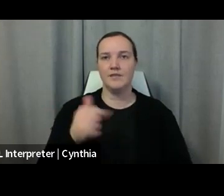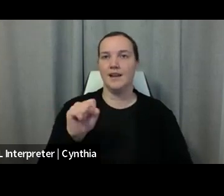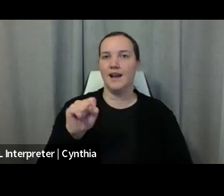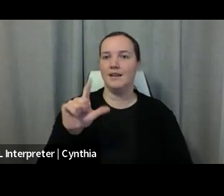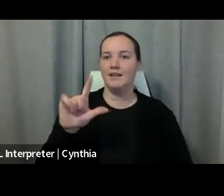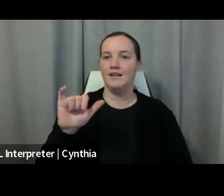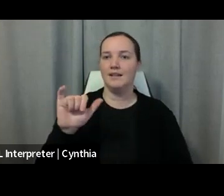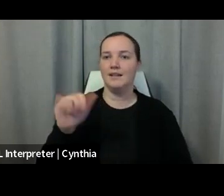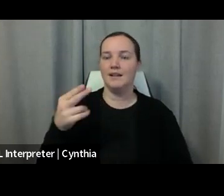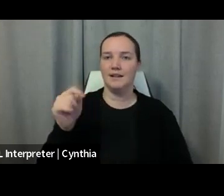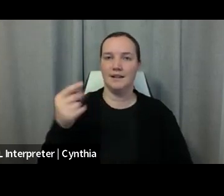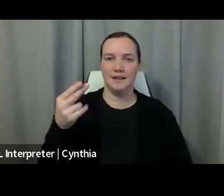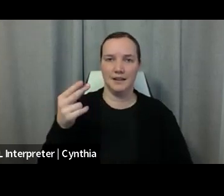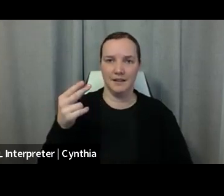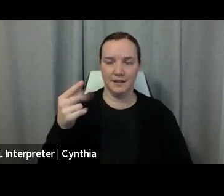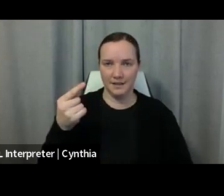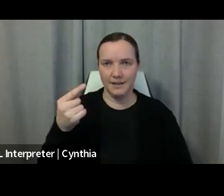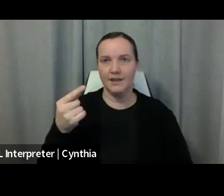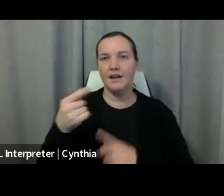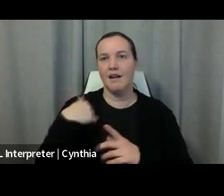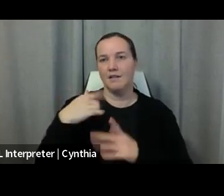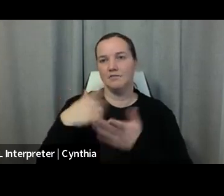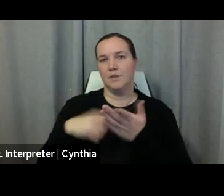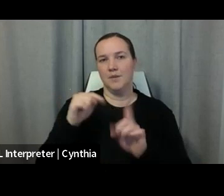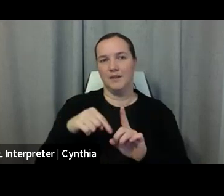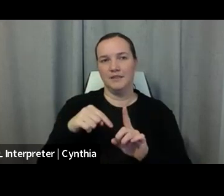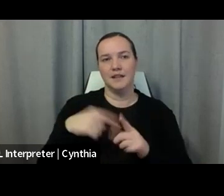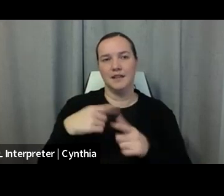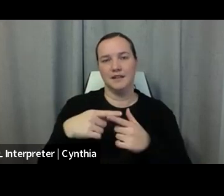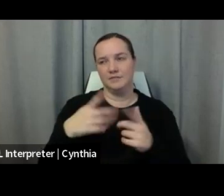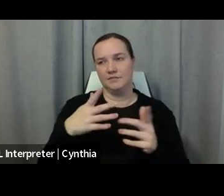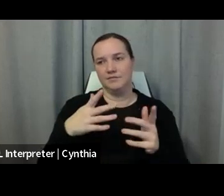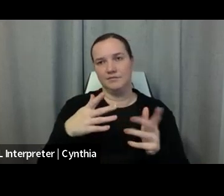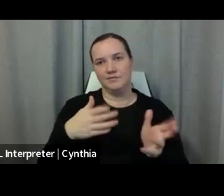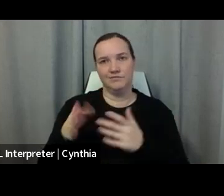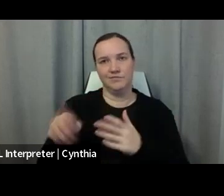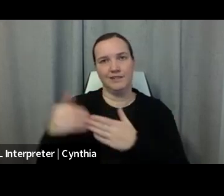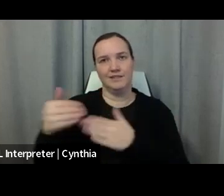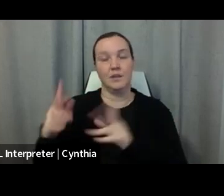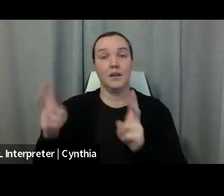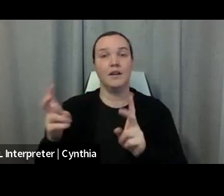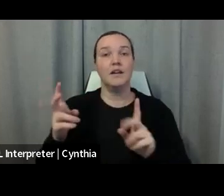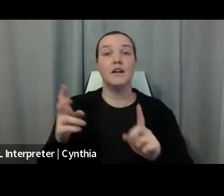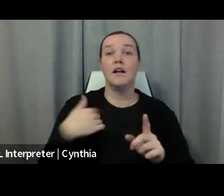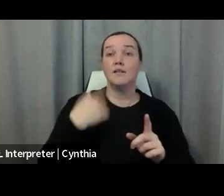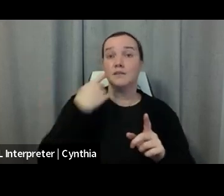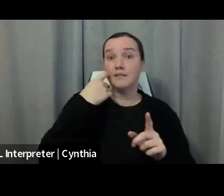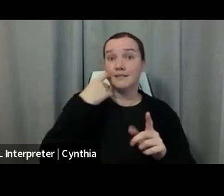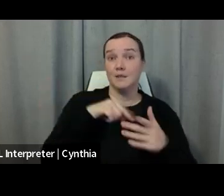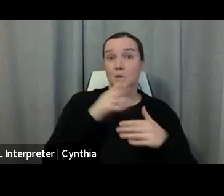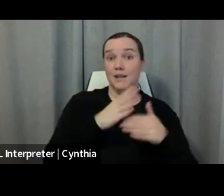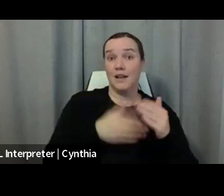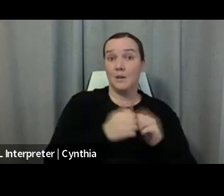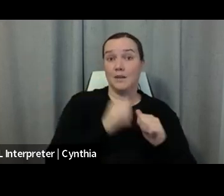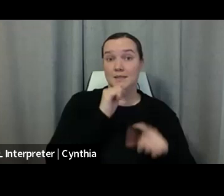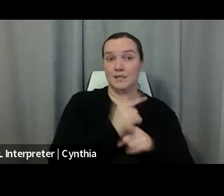Again, I'm quickly gonna reference this and move on, but this is one of the things that you've probably heard a lot of. It's funny, on the weekend, I was just with my sister because she said, I never heard that